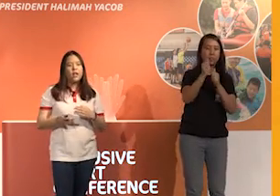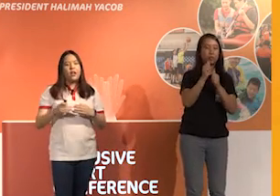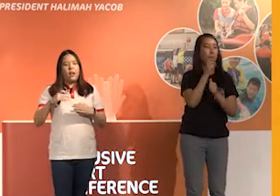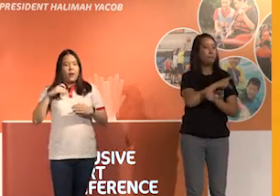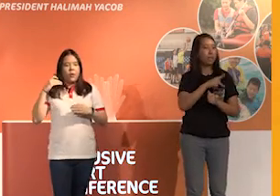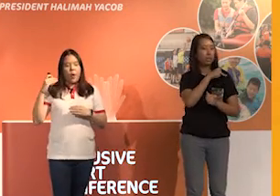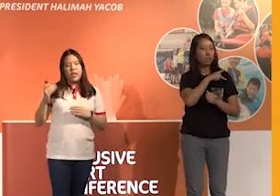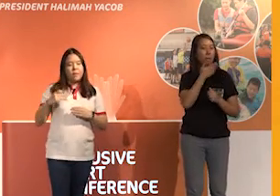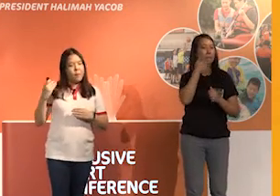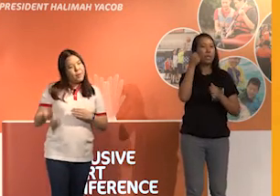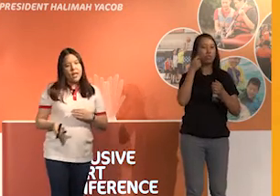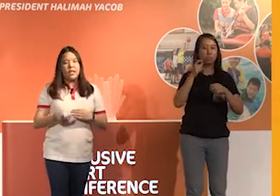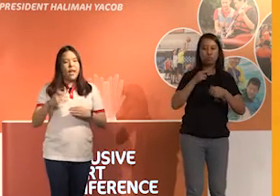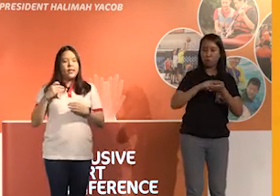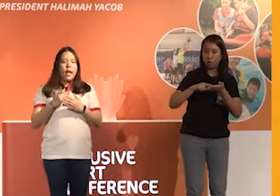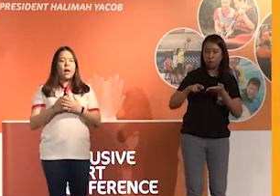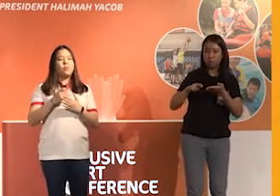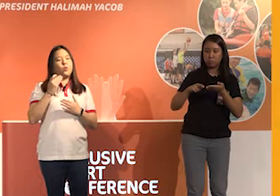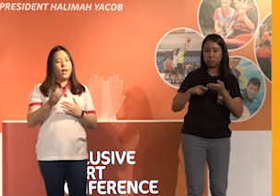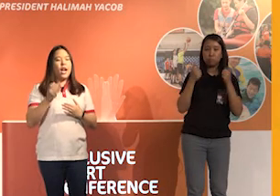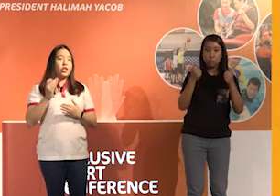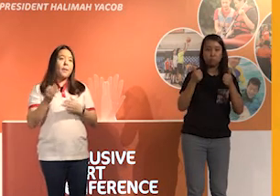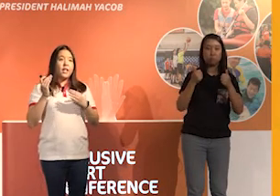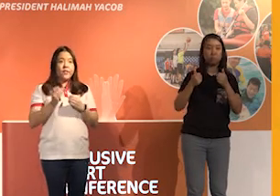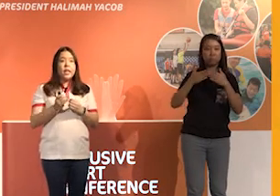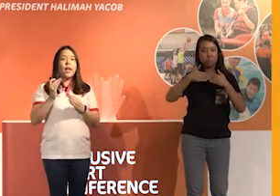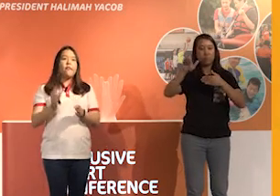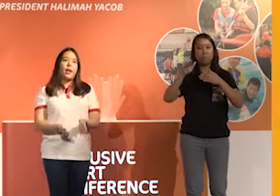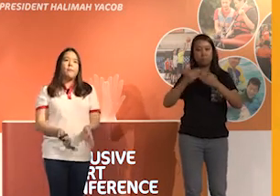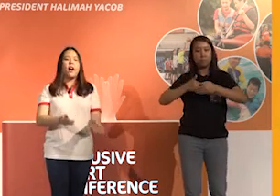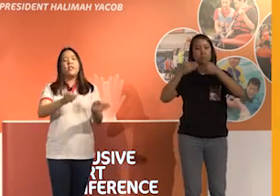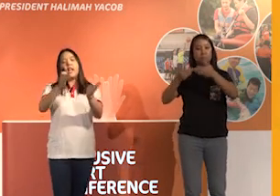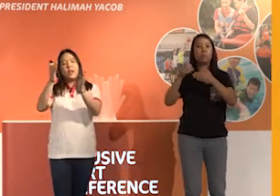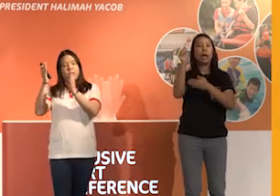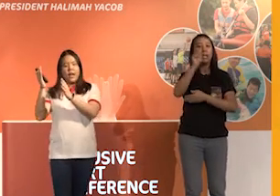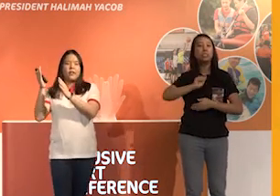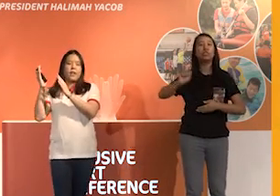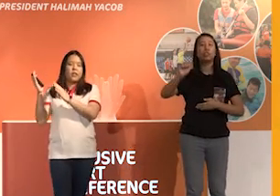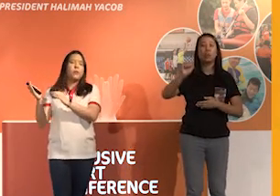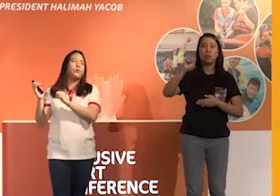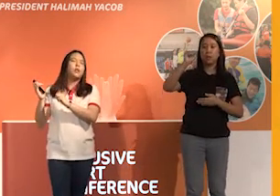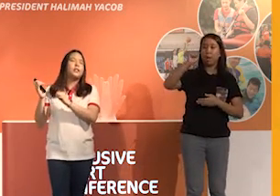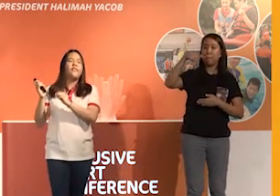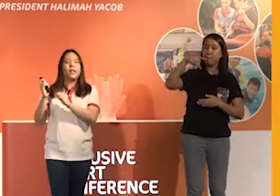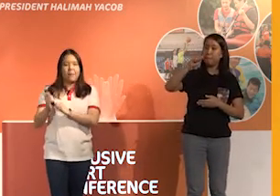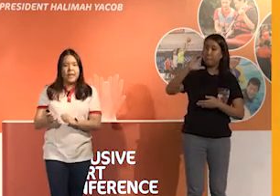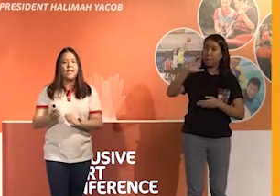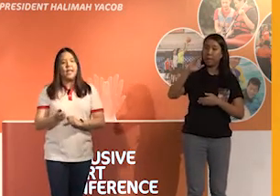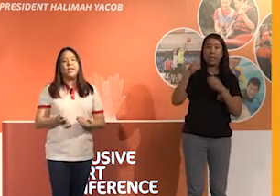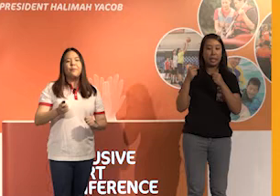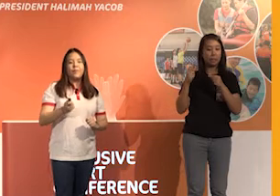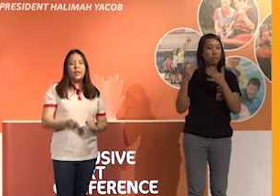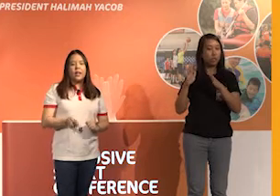record. Once you pick, you can send them to the Asia Pacific deaf game. After that, we can send them to the Deaf Rapid.